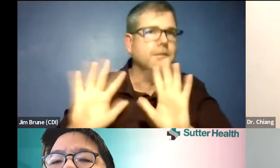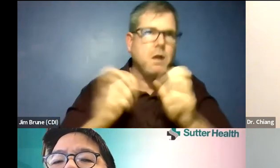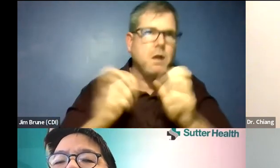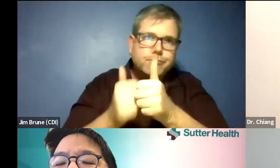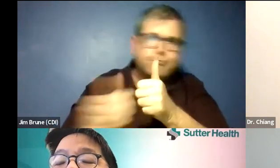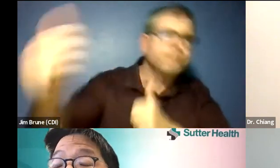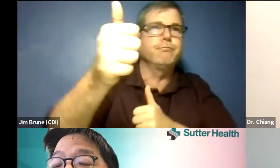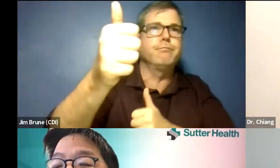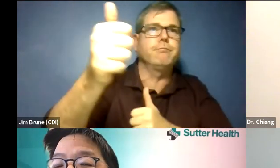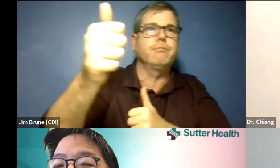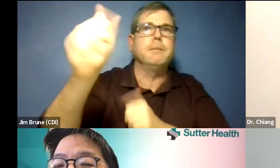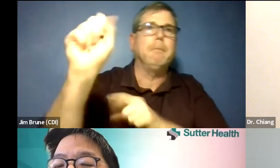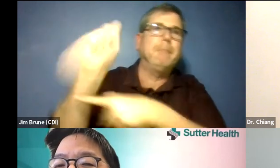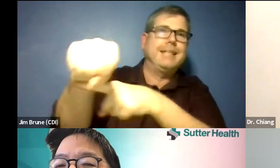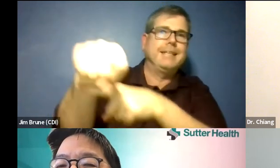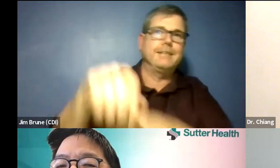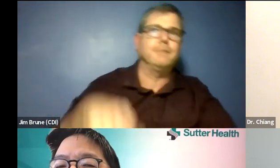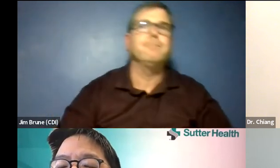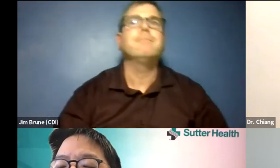get out of this pandemic.